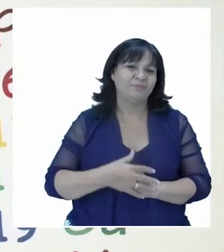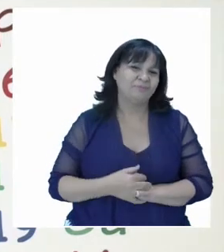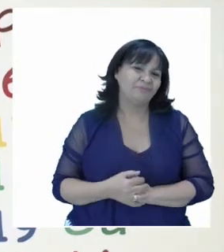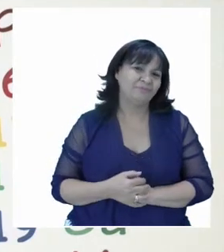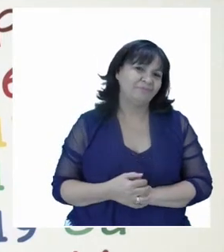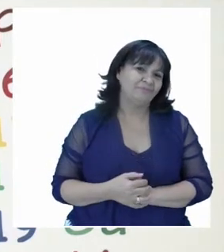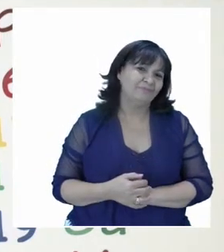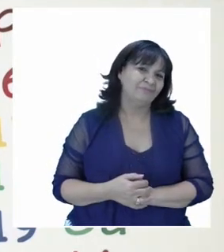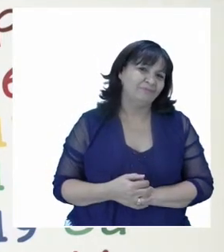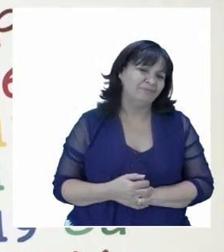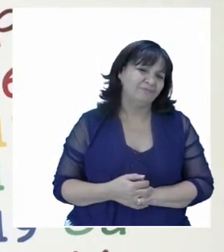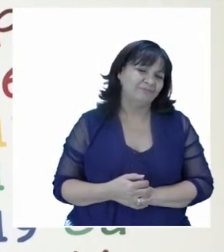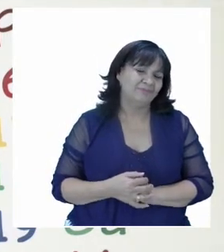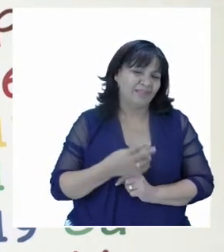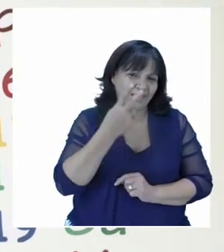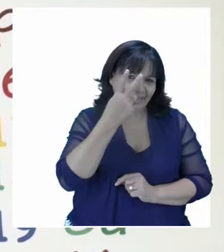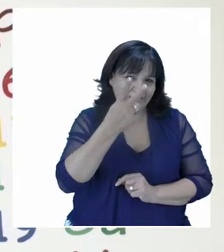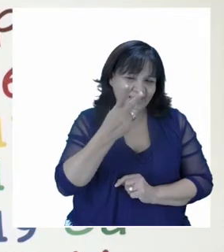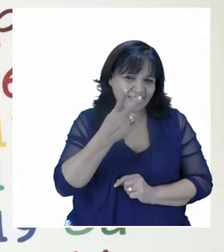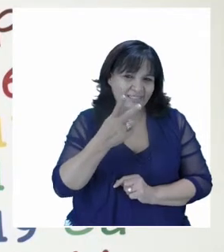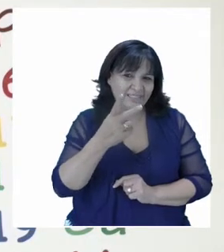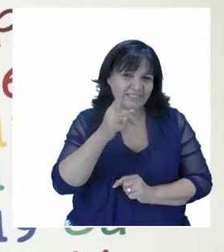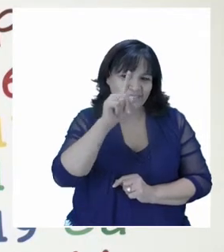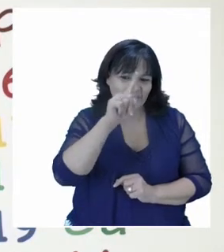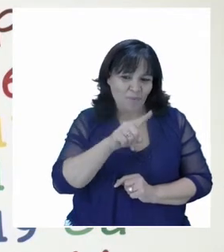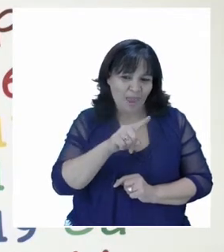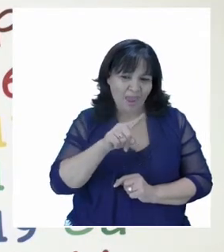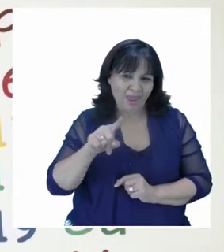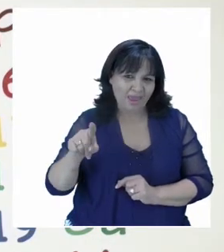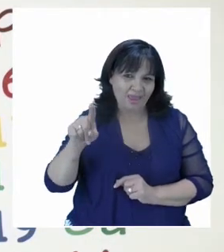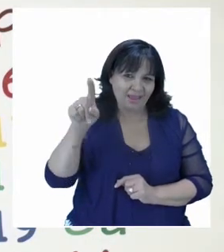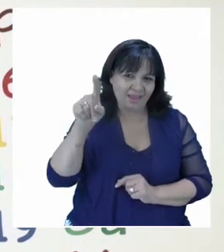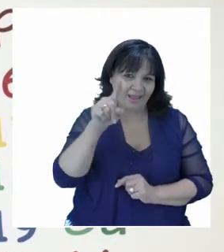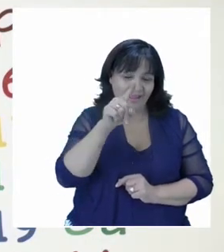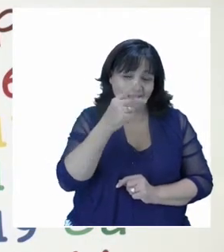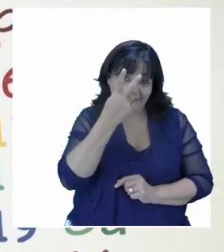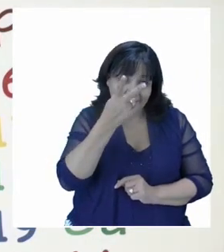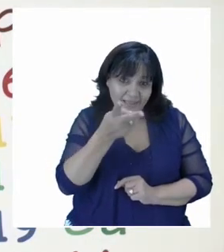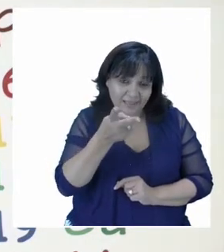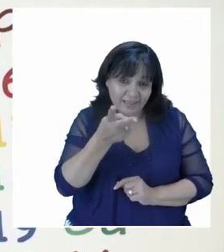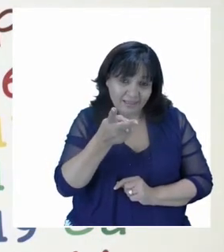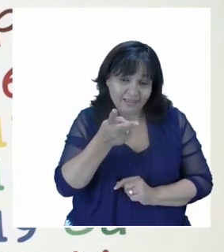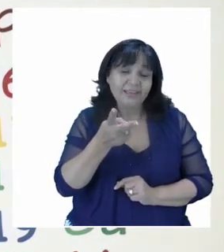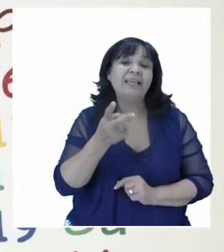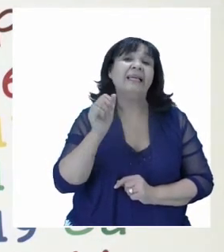a square. Let's see the square. There it